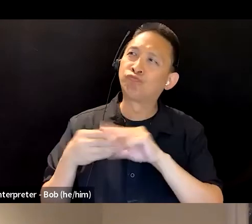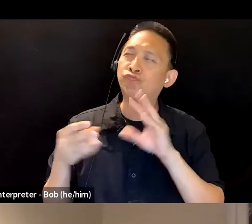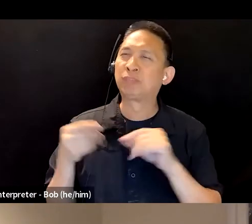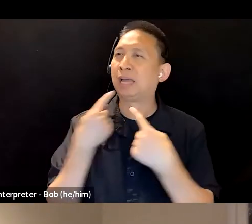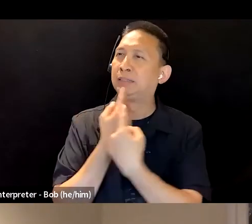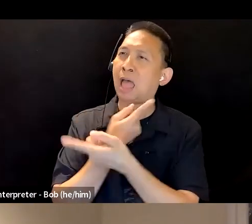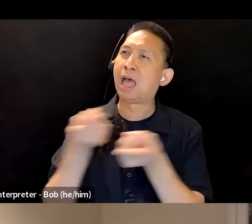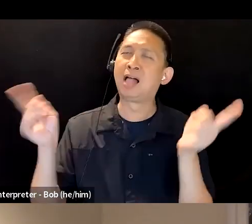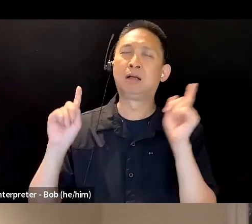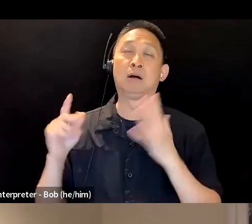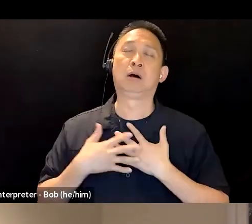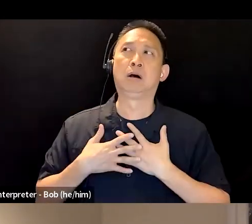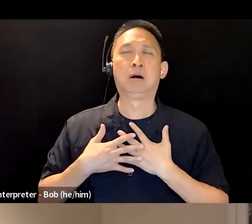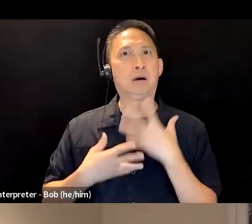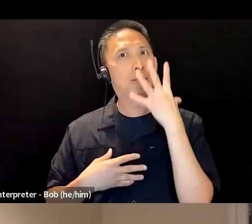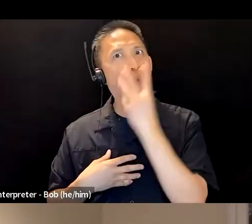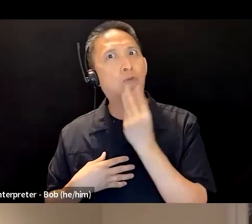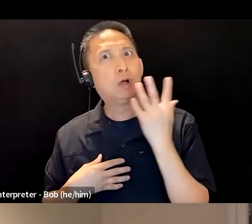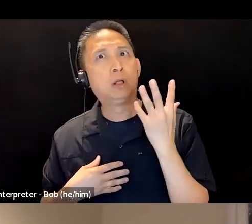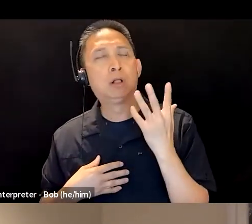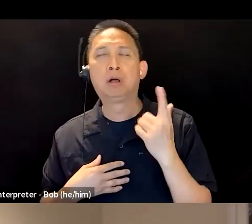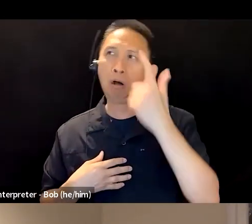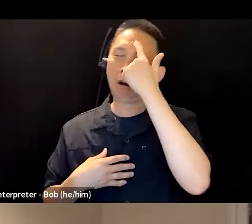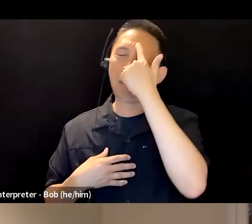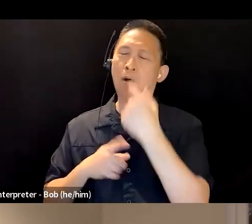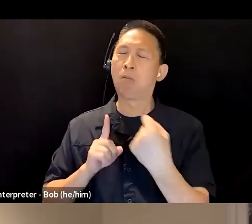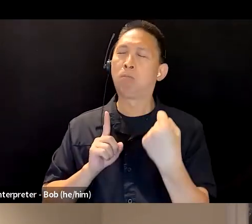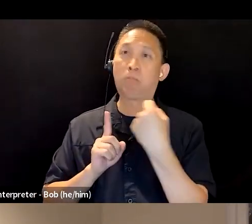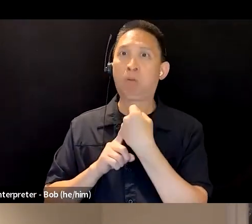and maybe thought-provoking ways.